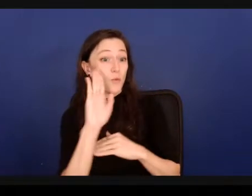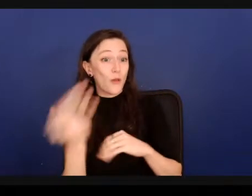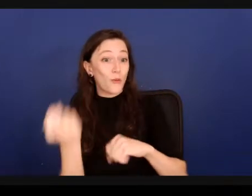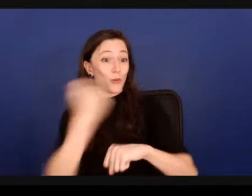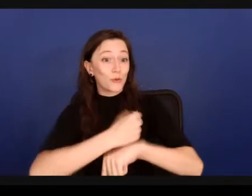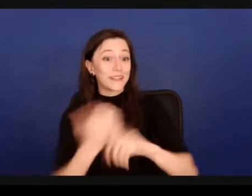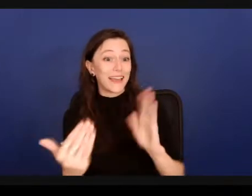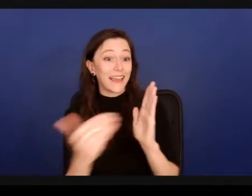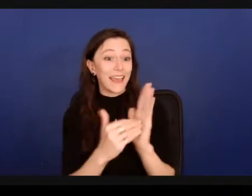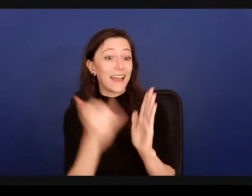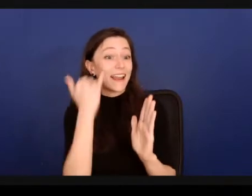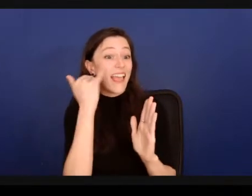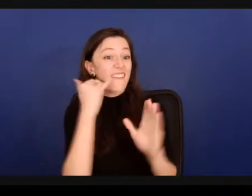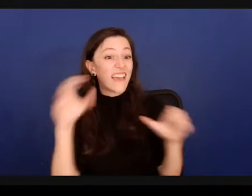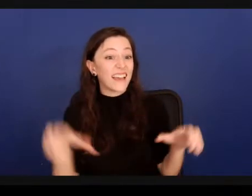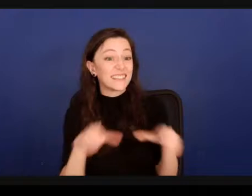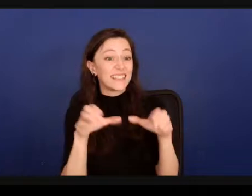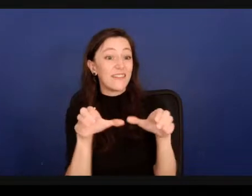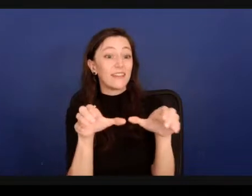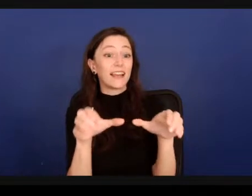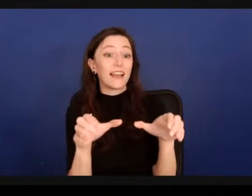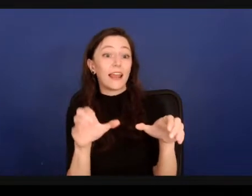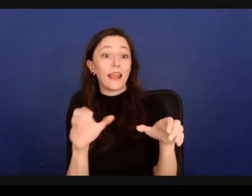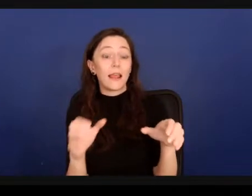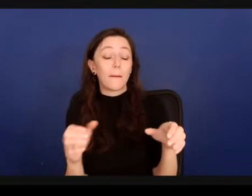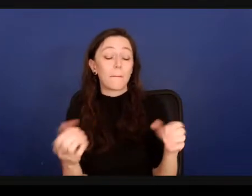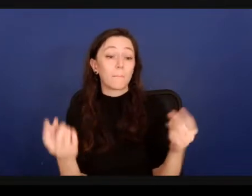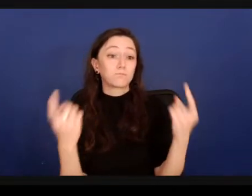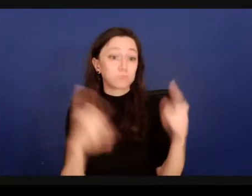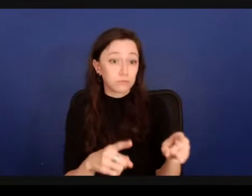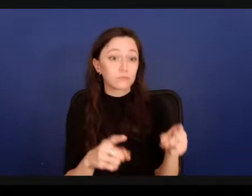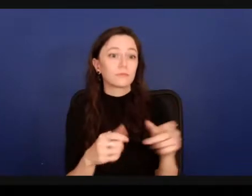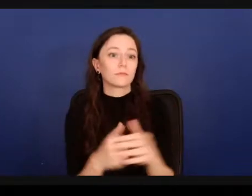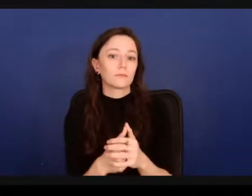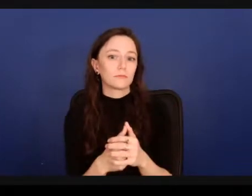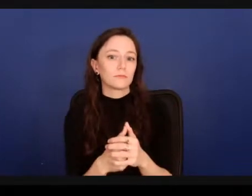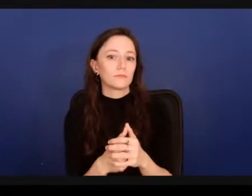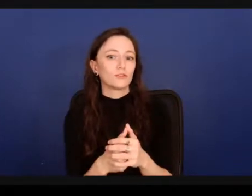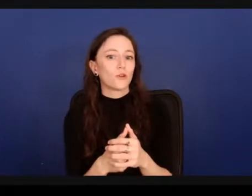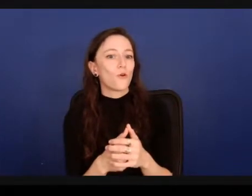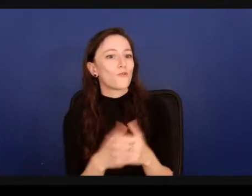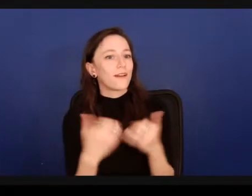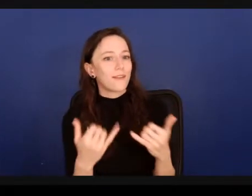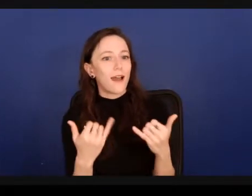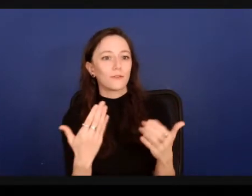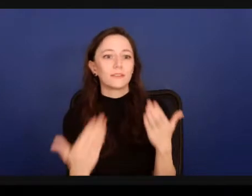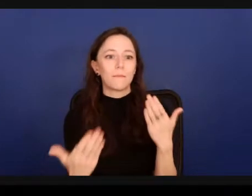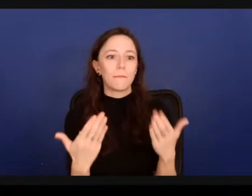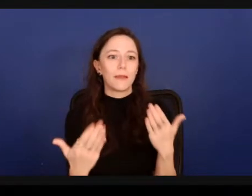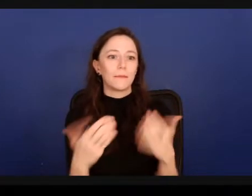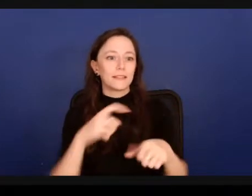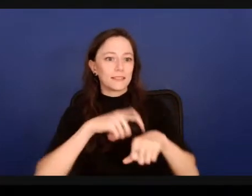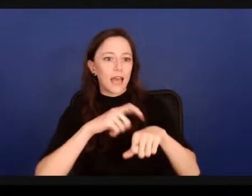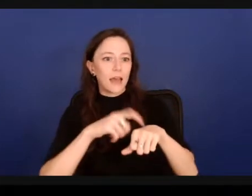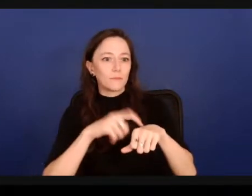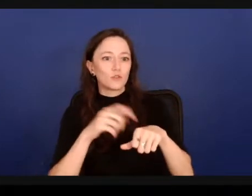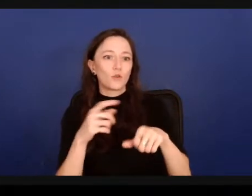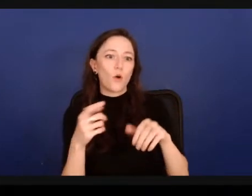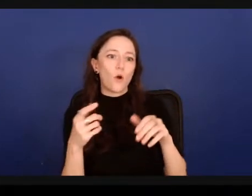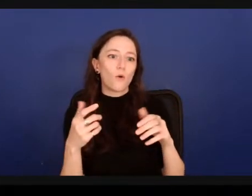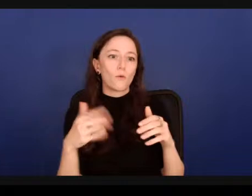there, now might be the time to go explore. Given what we've seen, the park being more responsive in the last few months of 2022 here